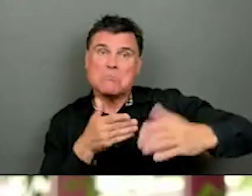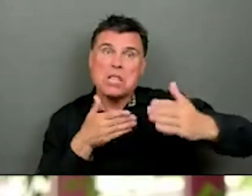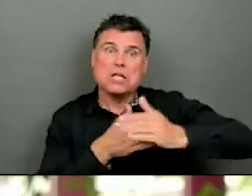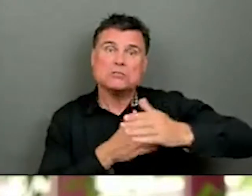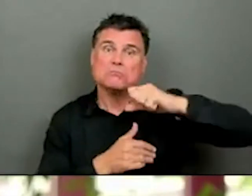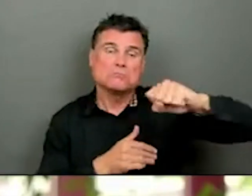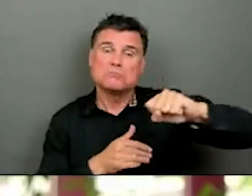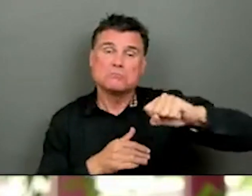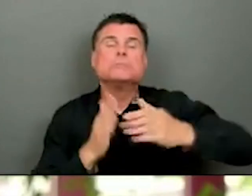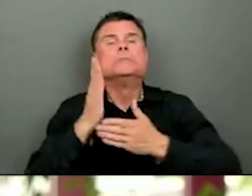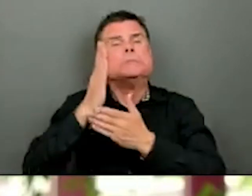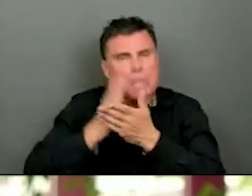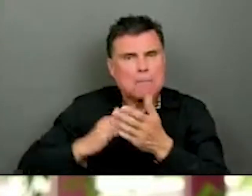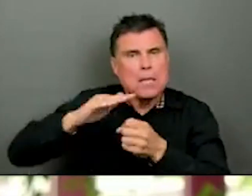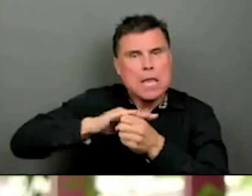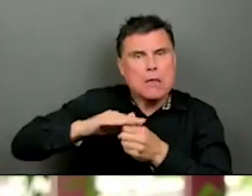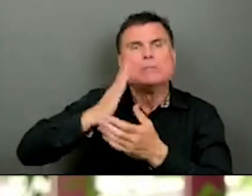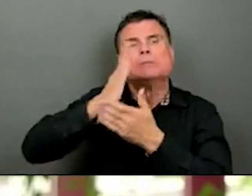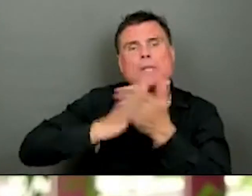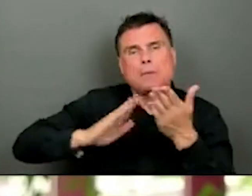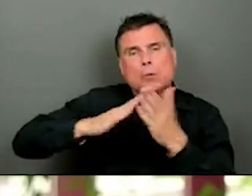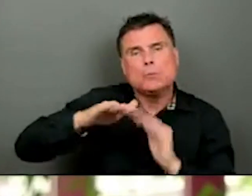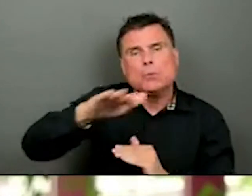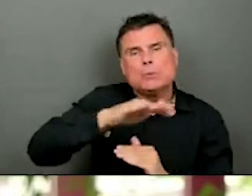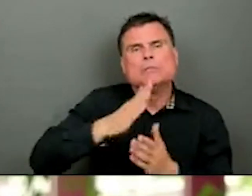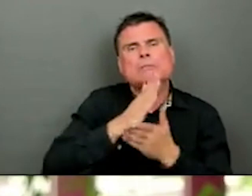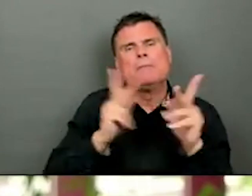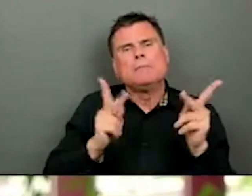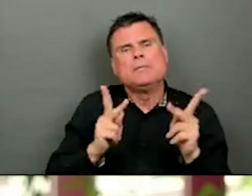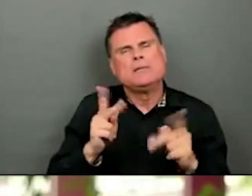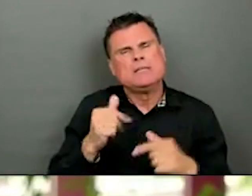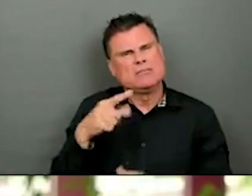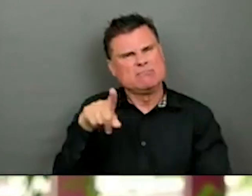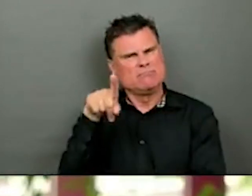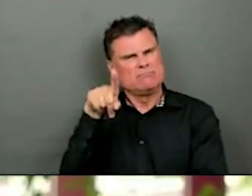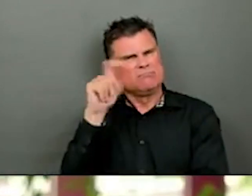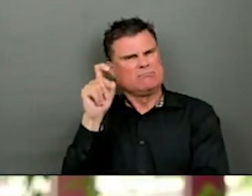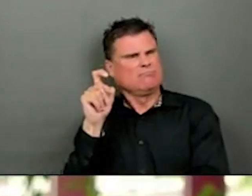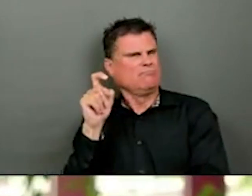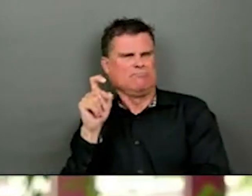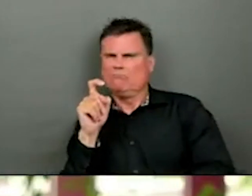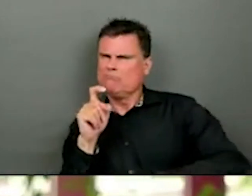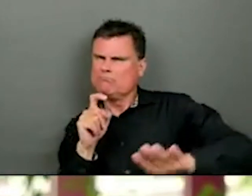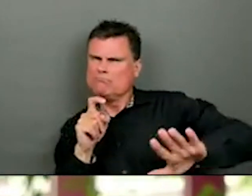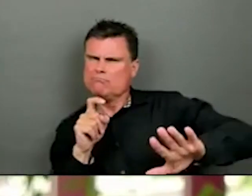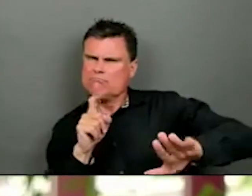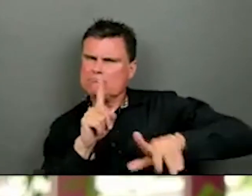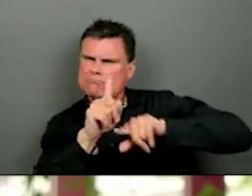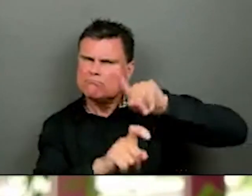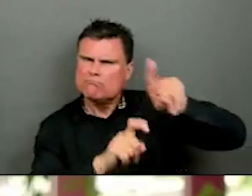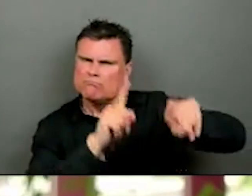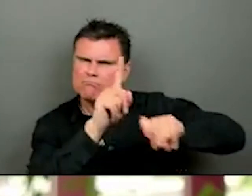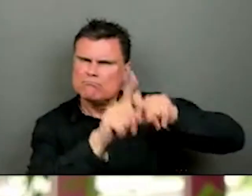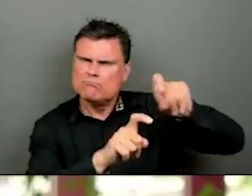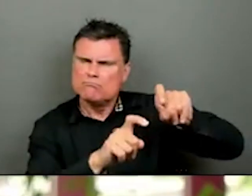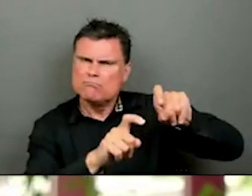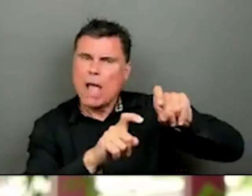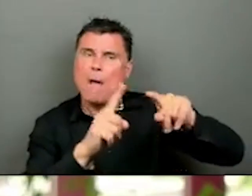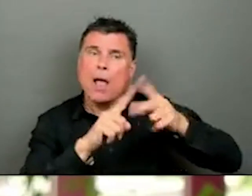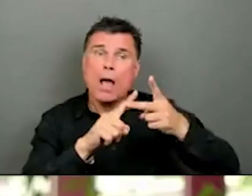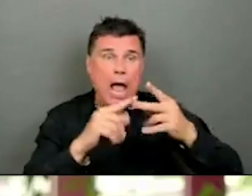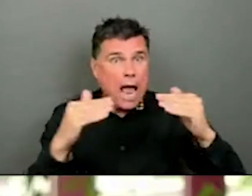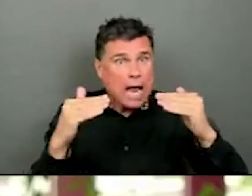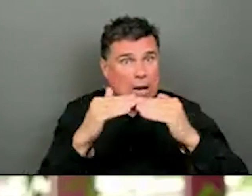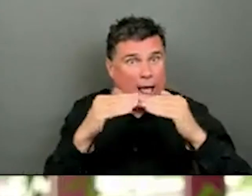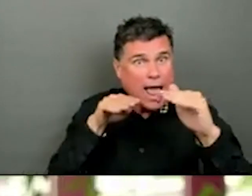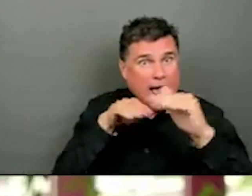questions, some areas where there may not be as equal access. And that's why we put out the word today about people who